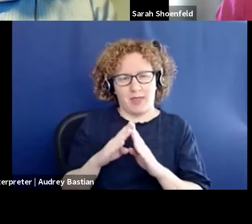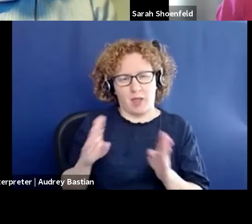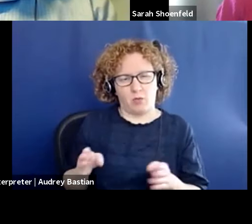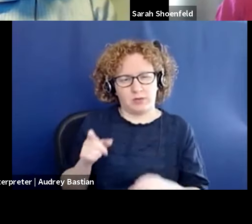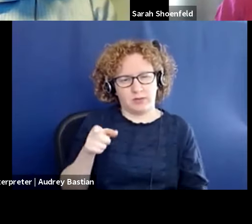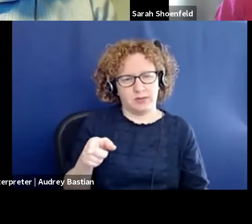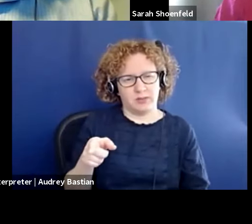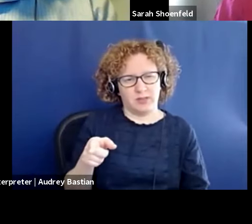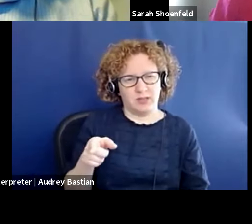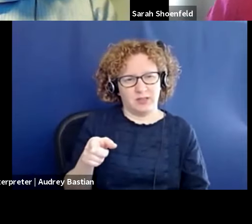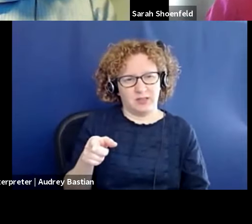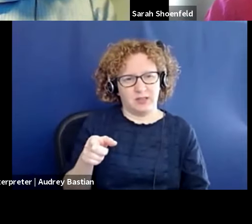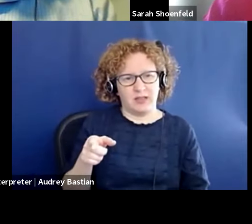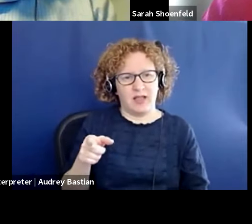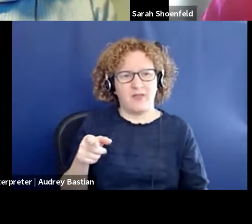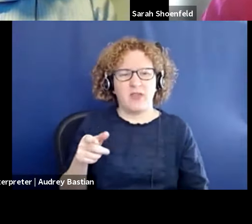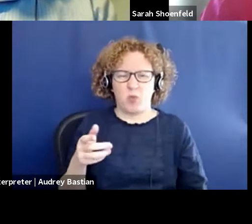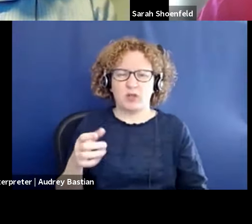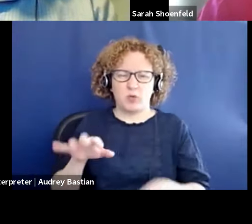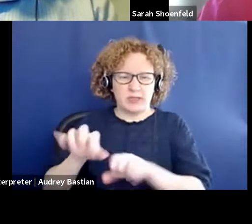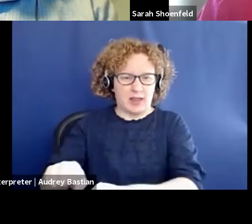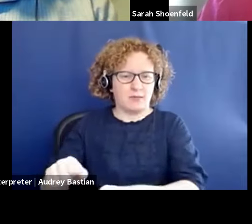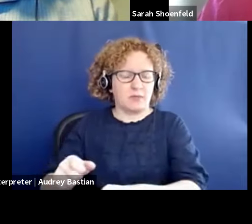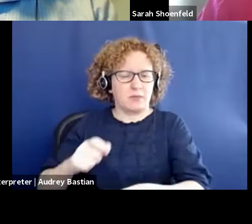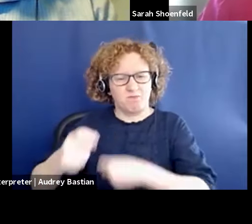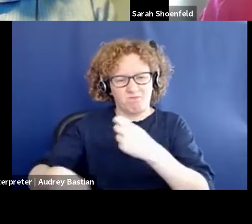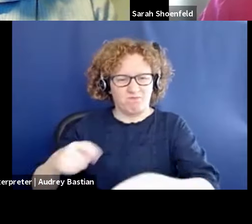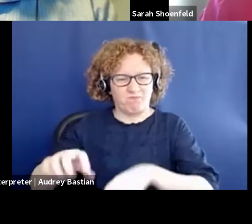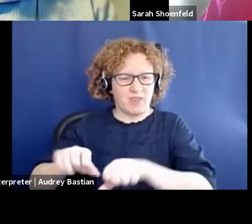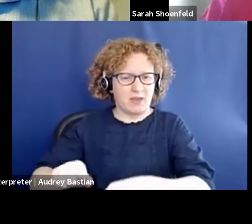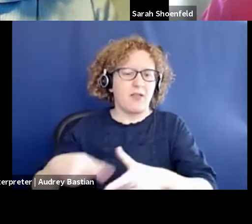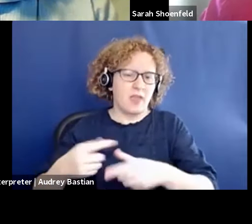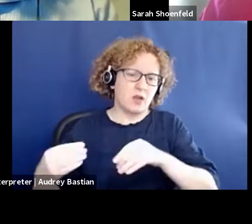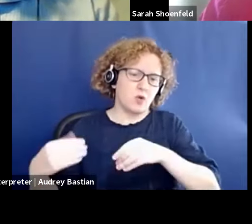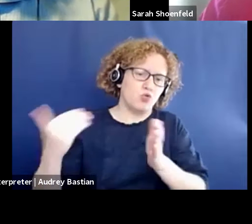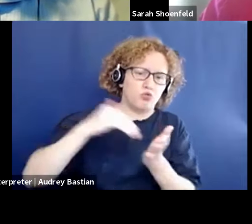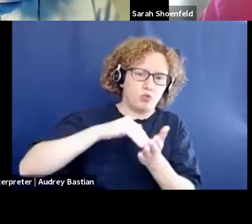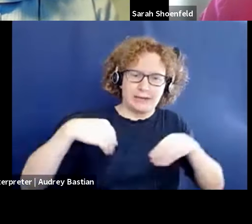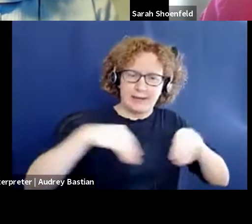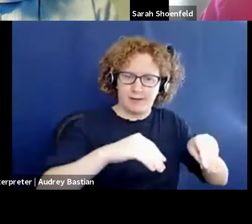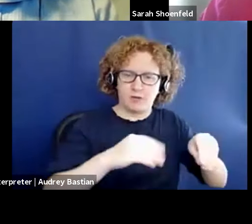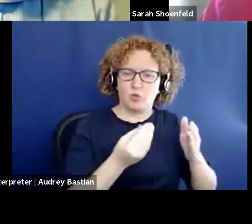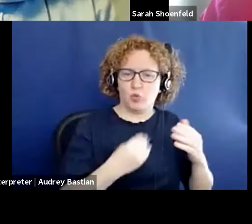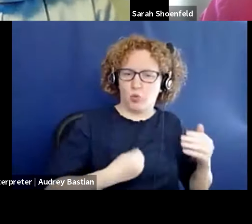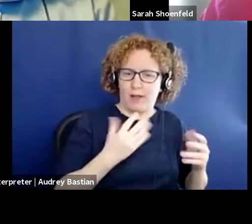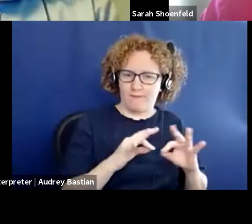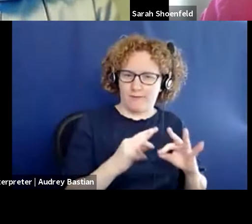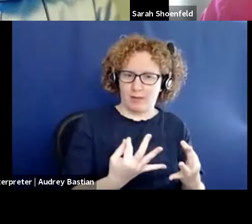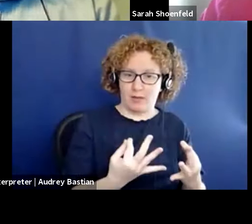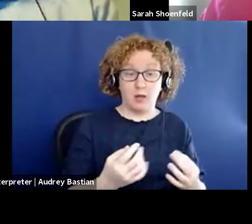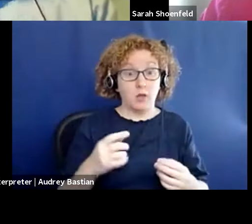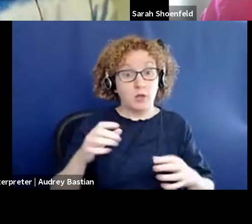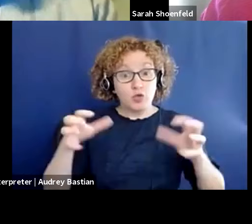the neighbors could resell it to a white family. And this group showed up unannounced one day. So, and